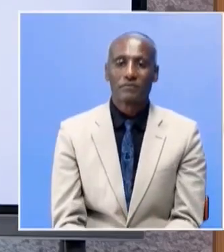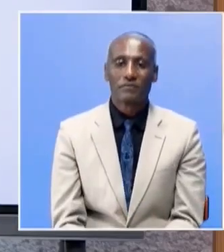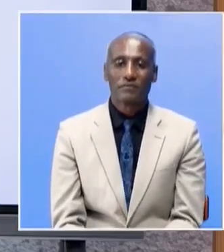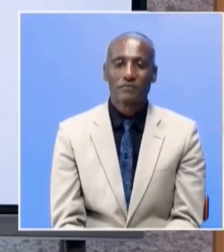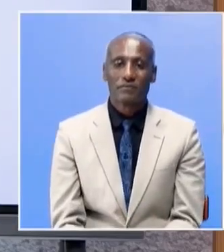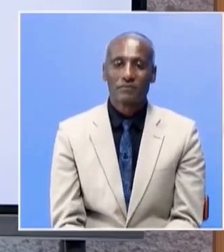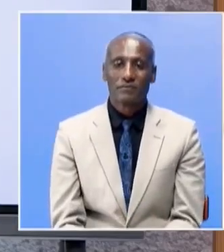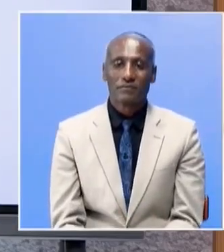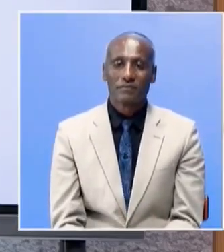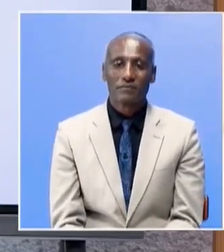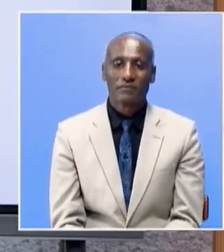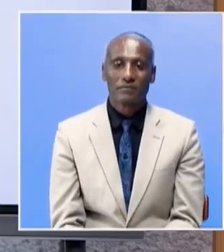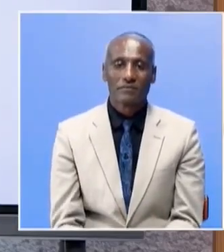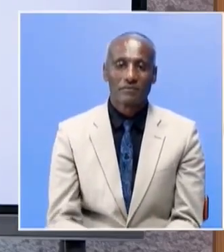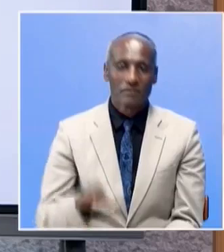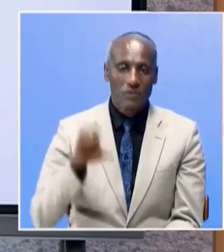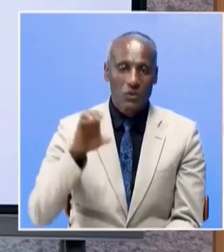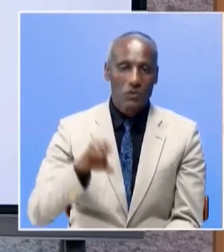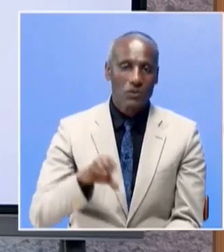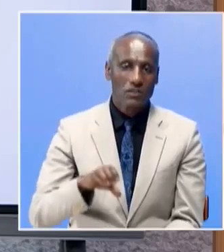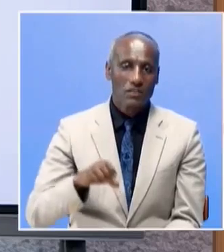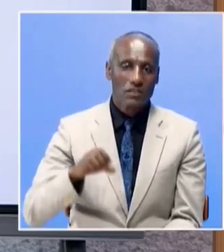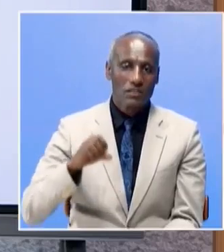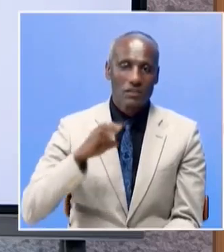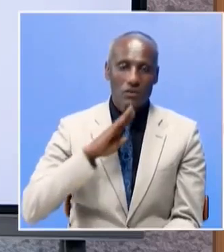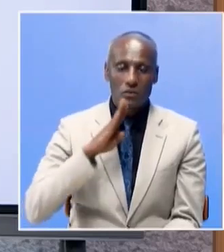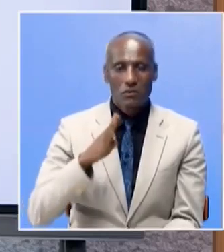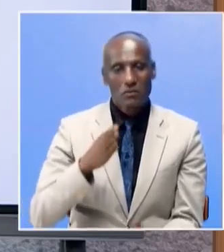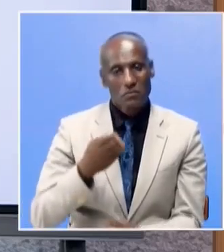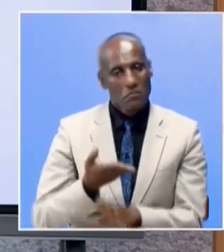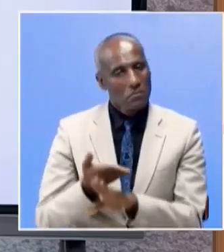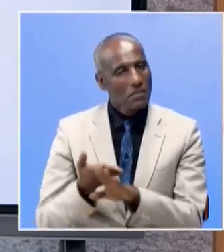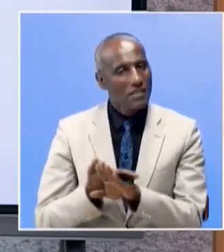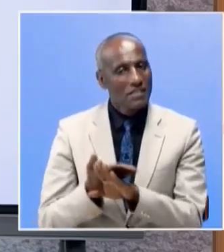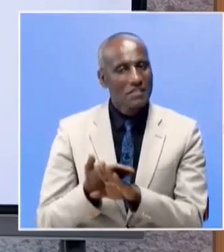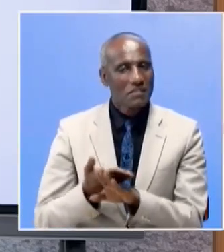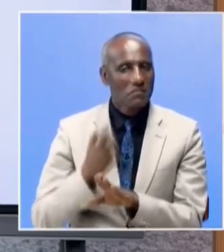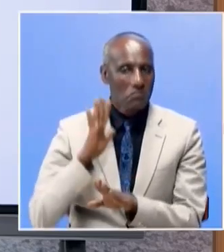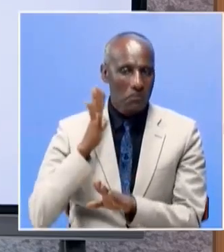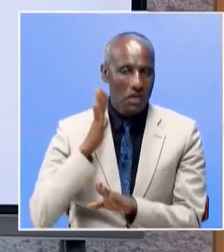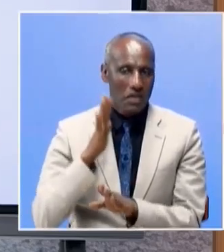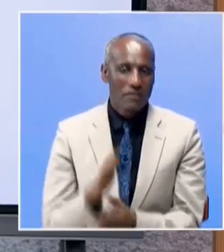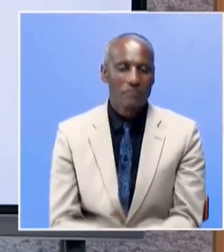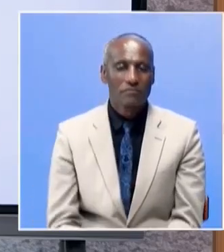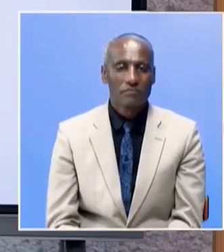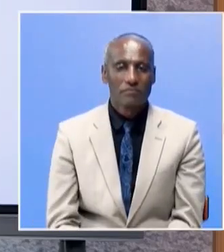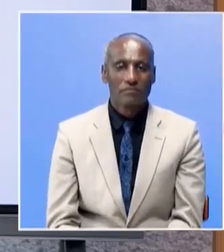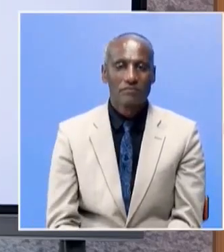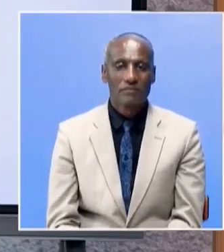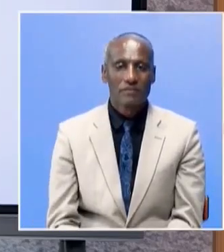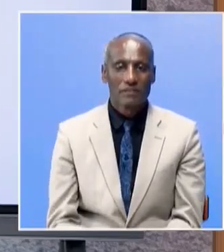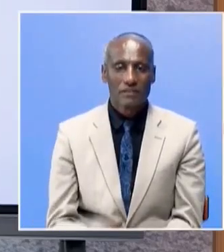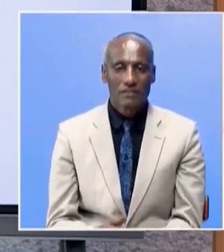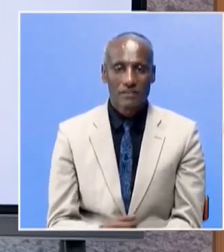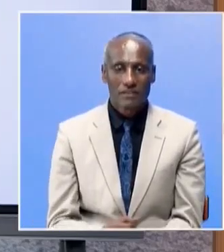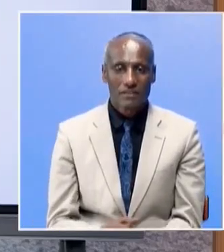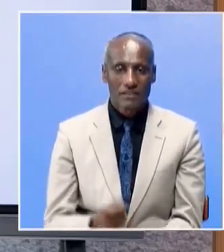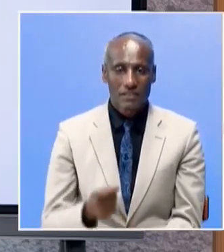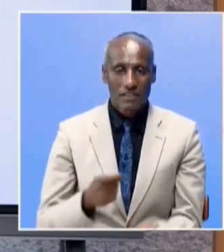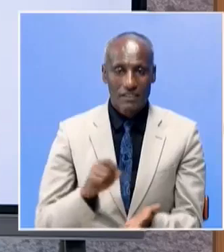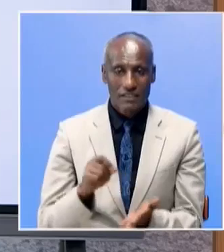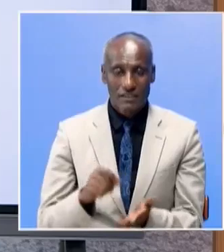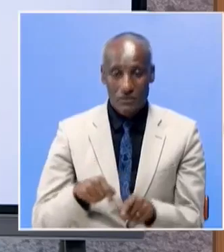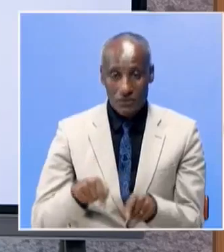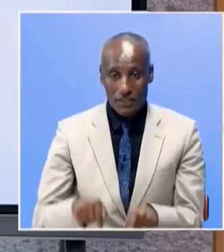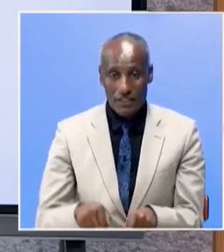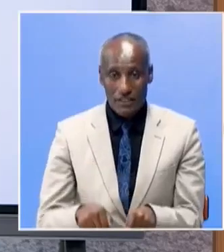expression just like could, would, please, may, and so forth. I hope I'm clear. Right.